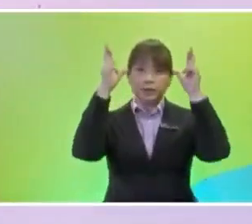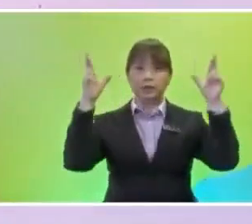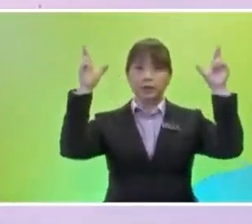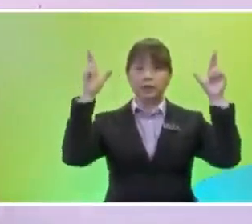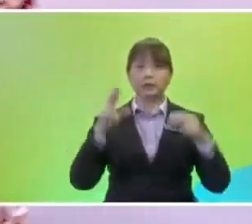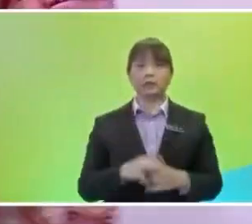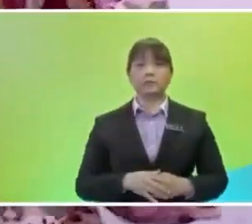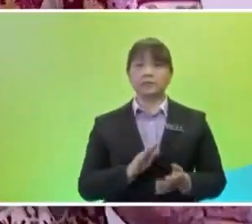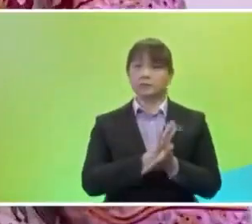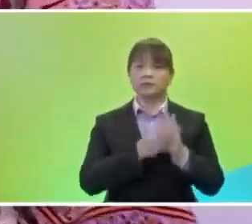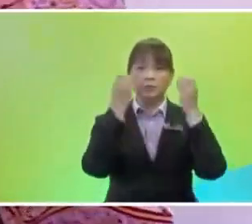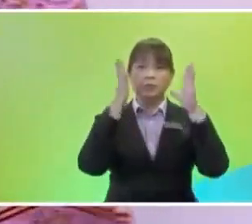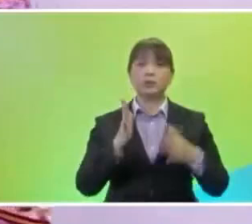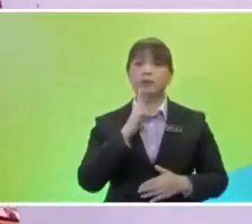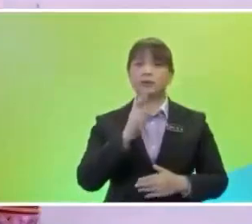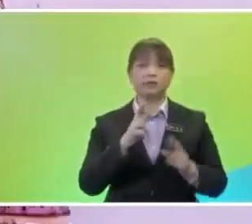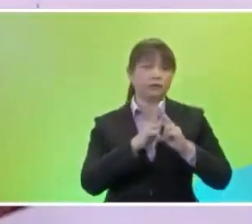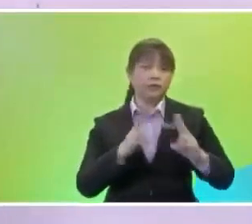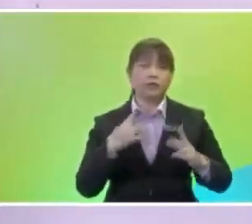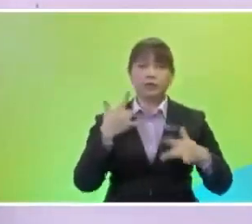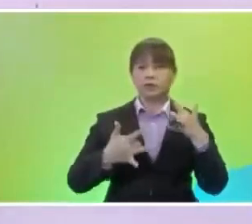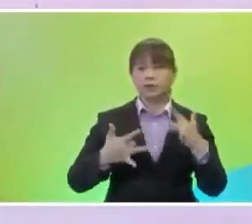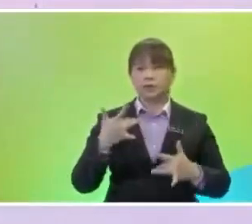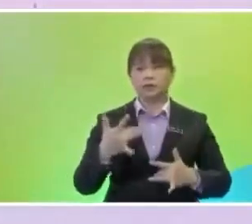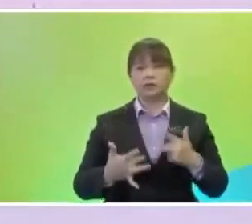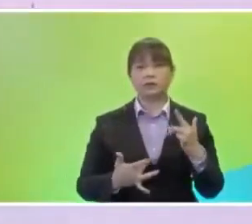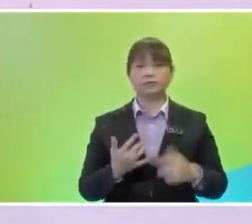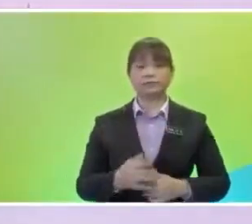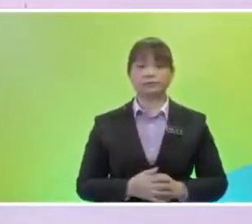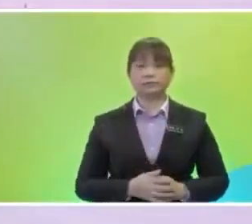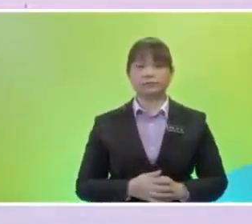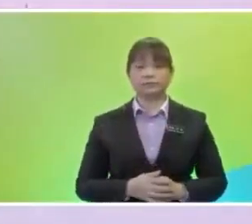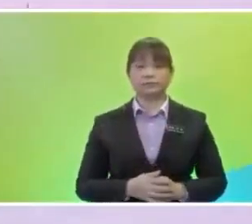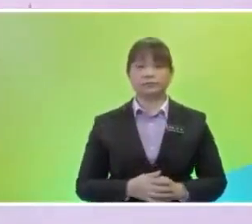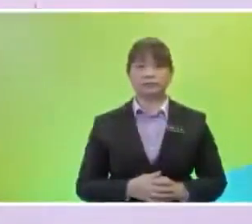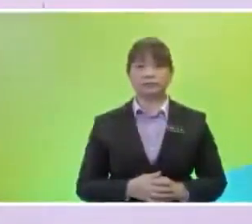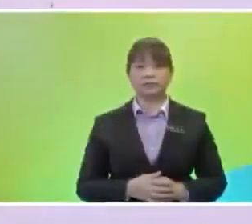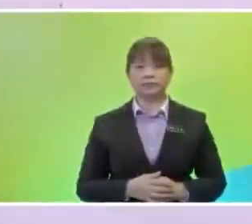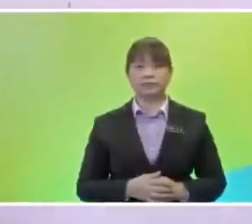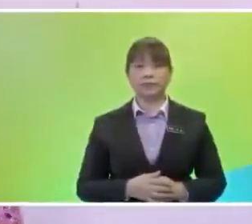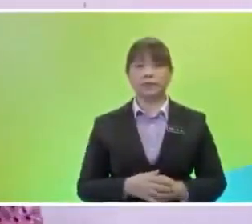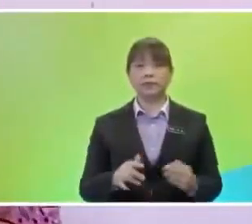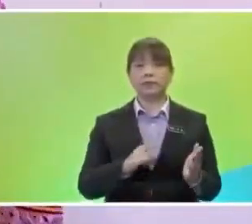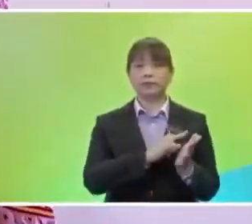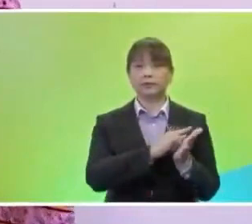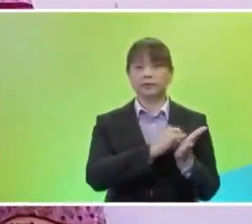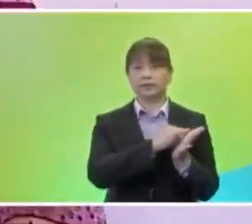excited. Right, okay. Okay, thank you very much, our pupils. Mm-hmm. Okay, so now these words are what we